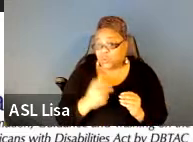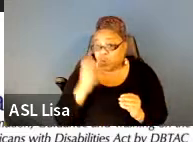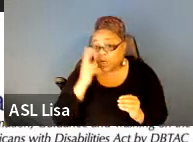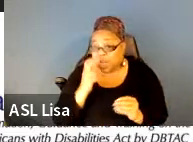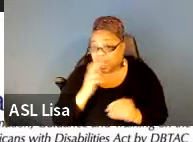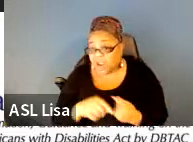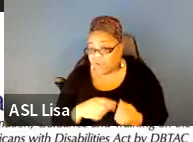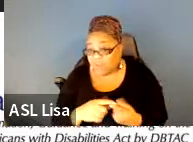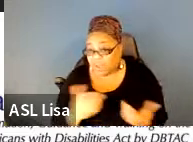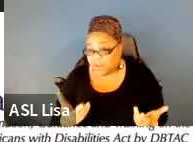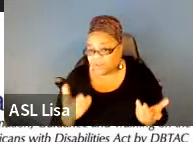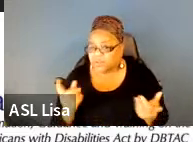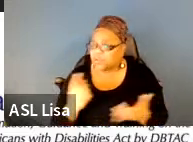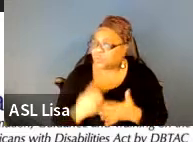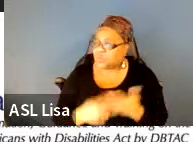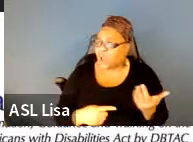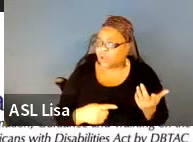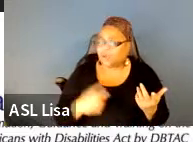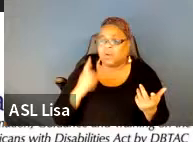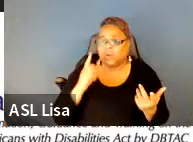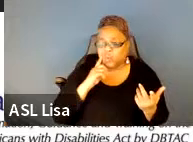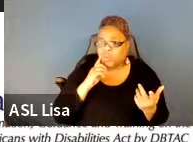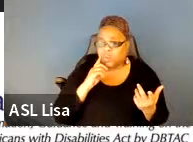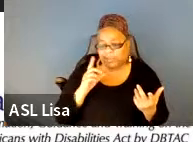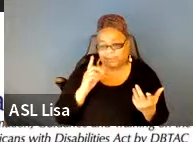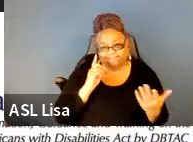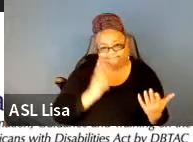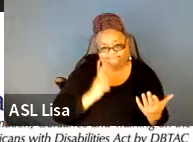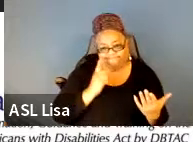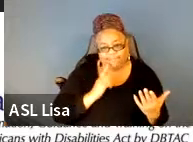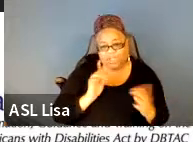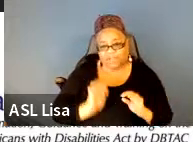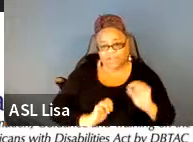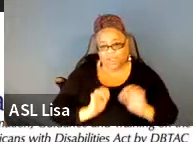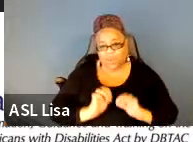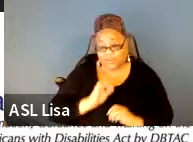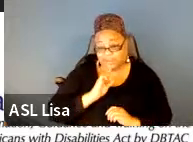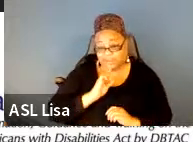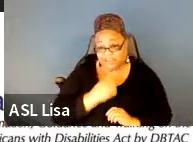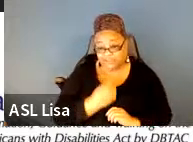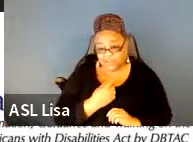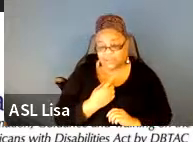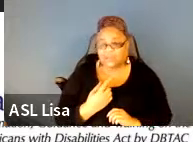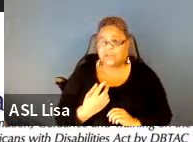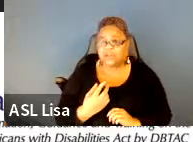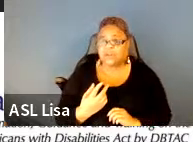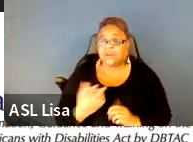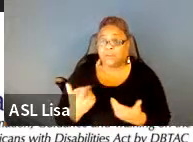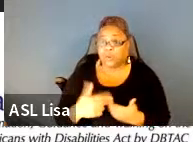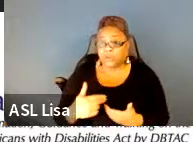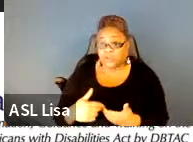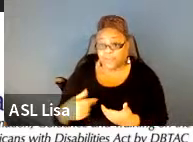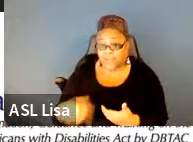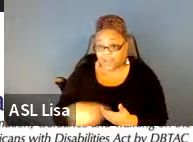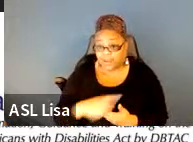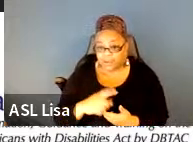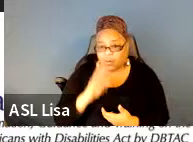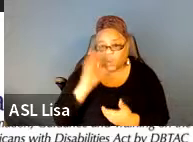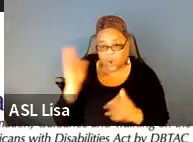is. We take those evaluations very seriously, and we're hoping that you will participate and provide us with your